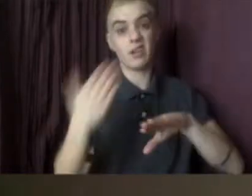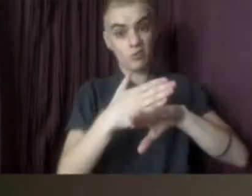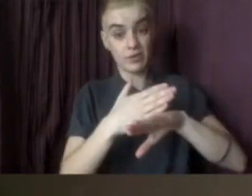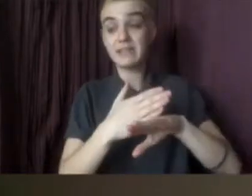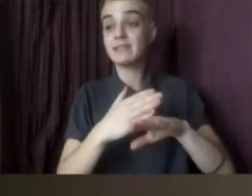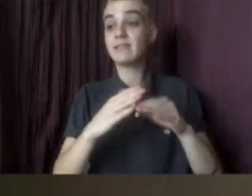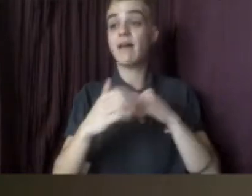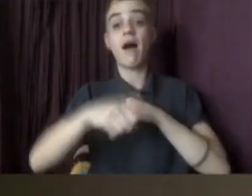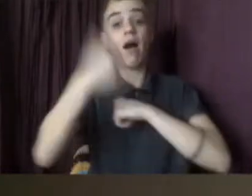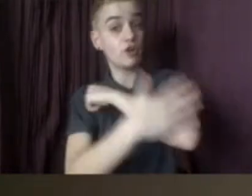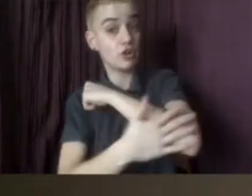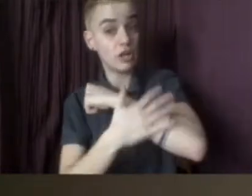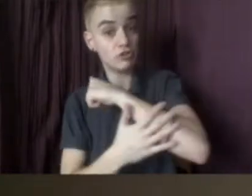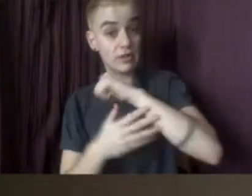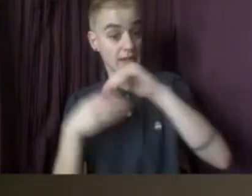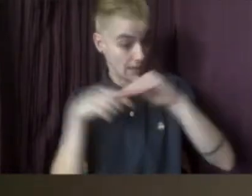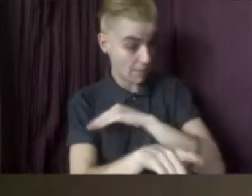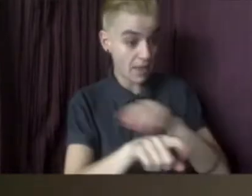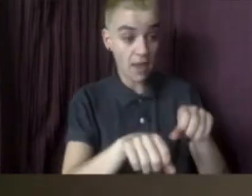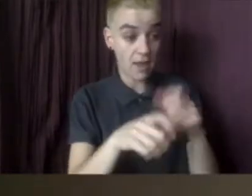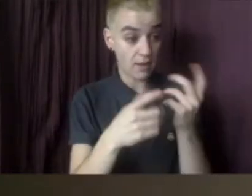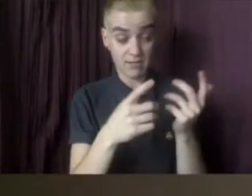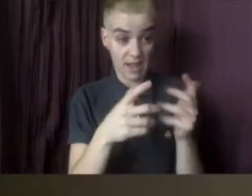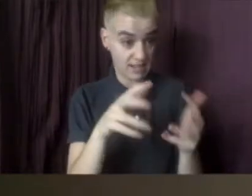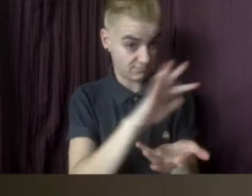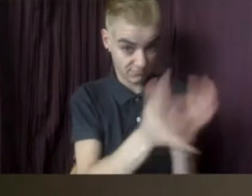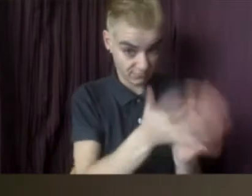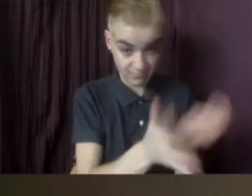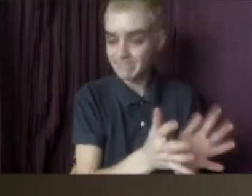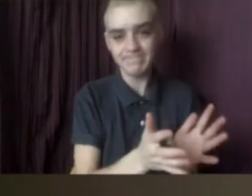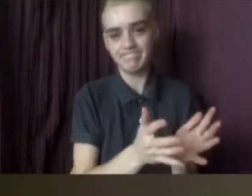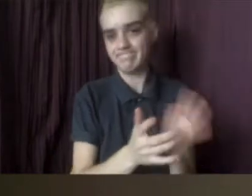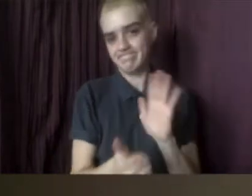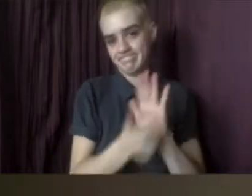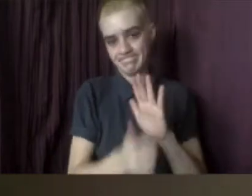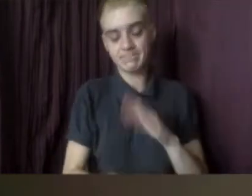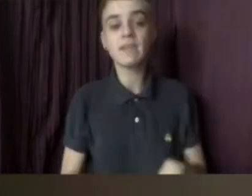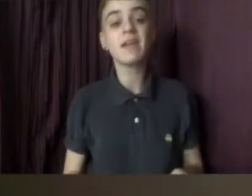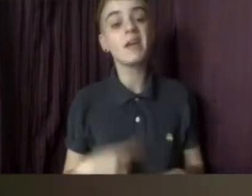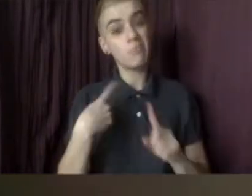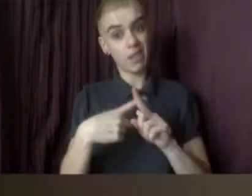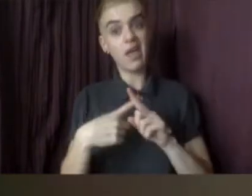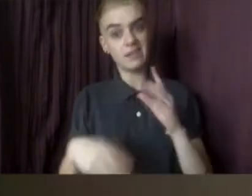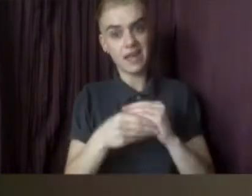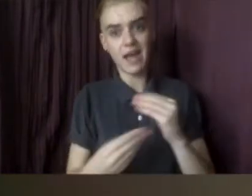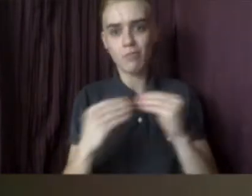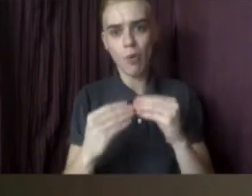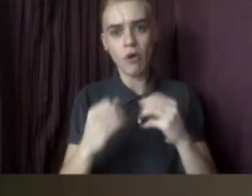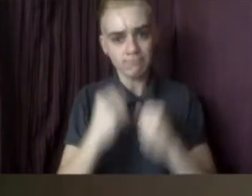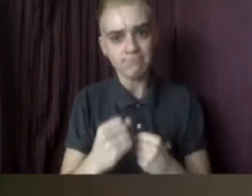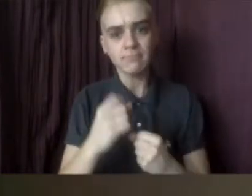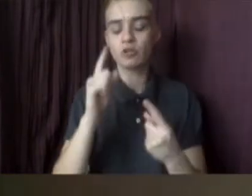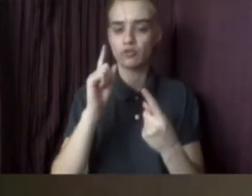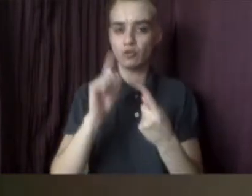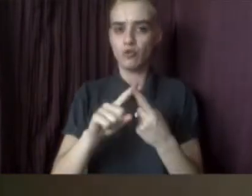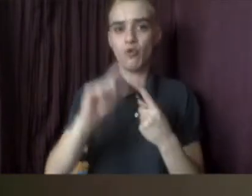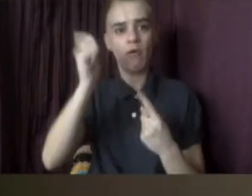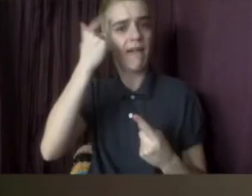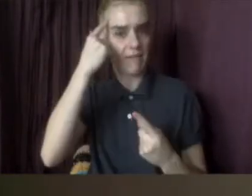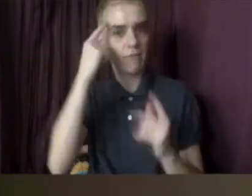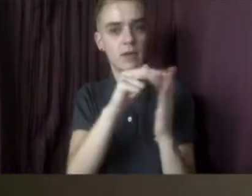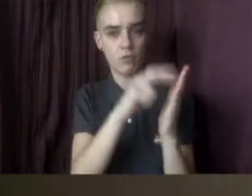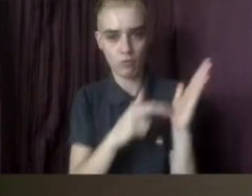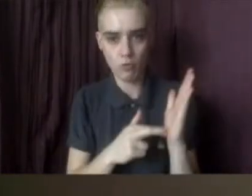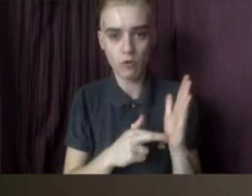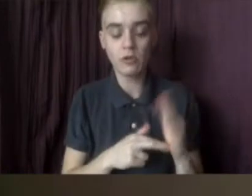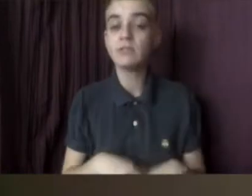I'll talk right now about the voting and election reforms specifically. So the voting reforms in this bill